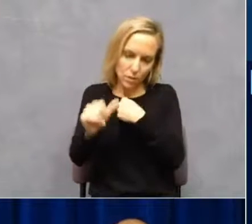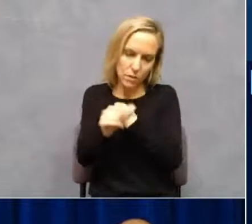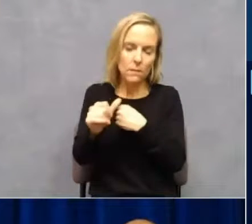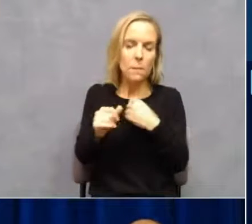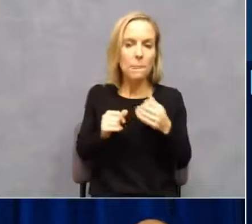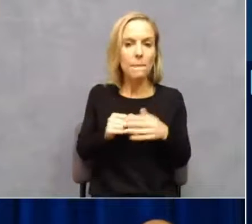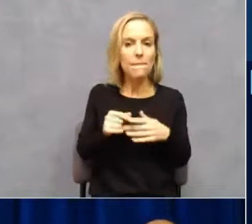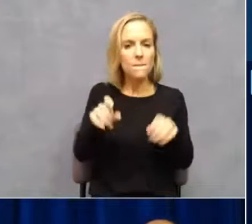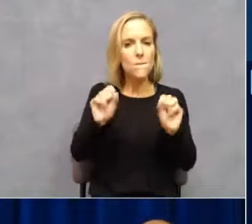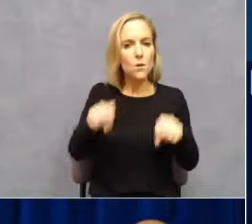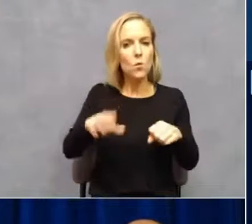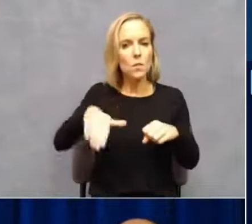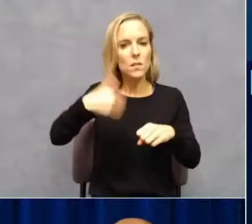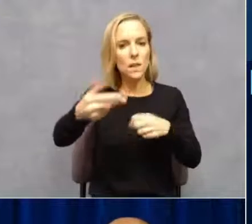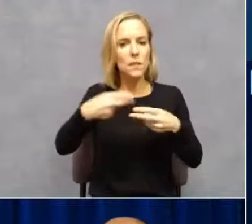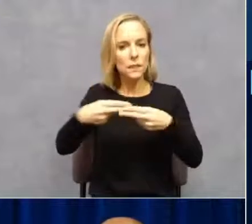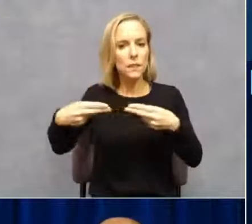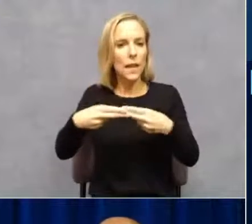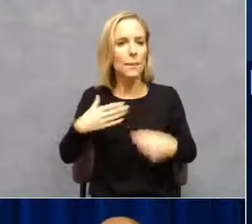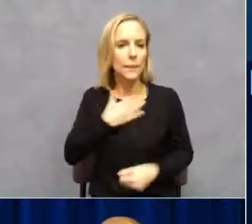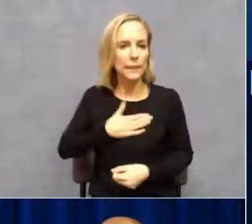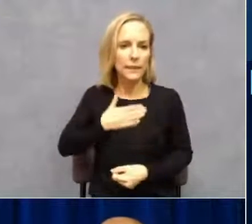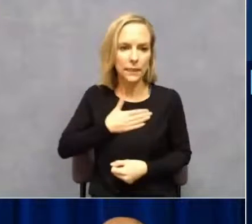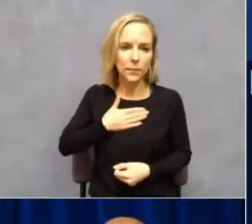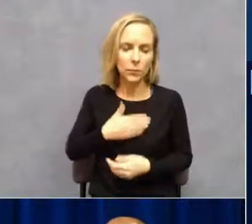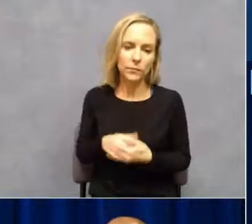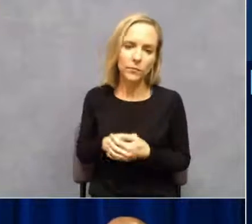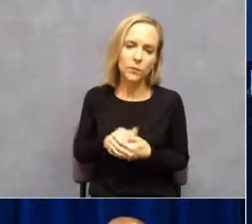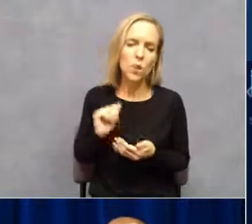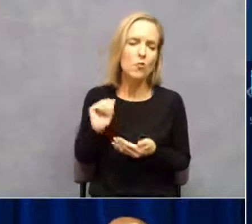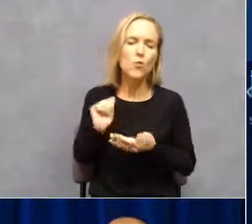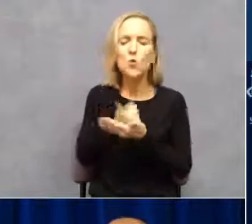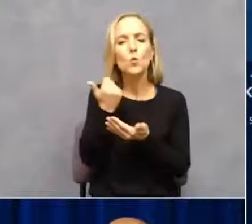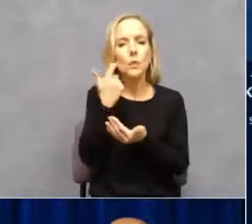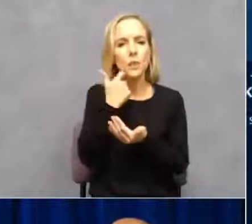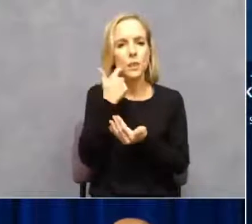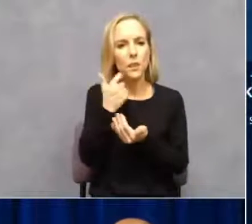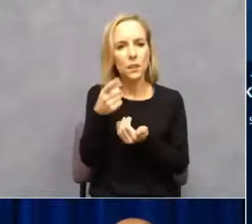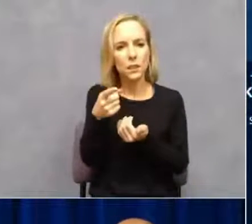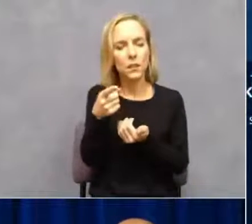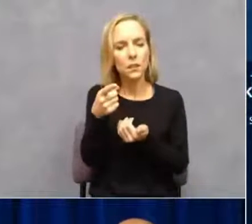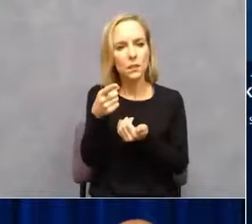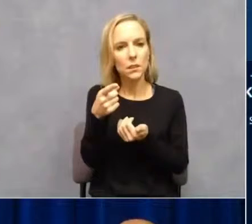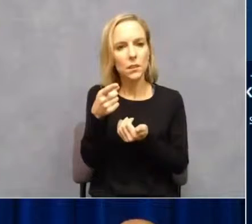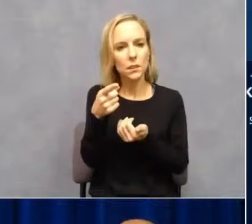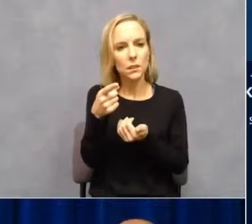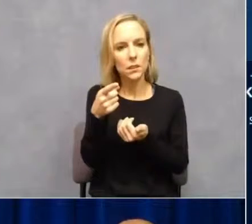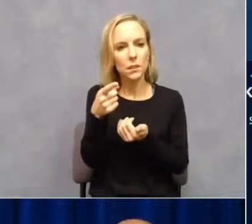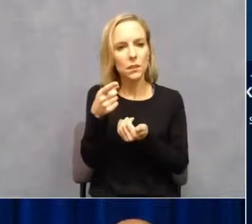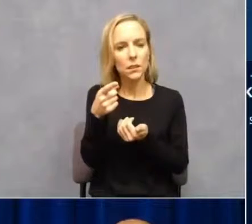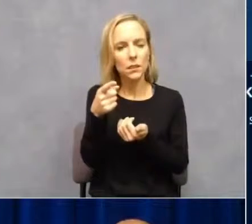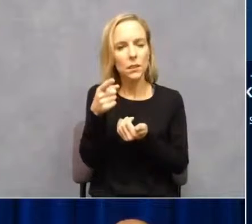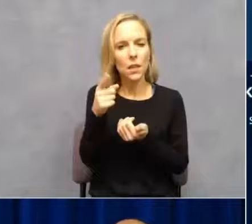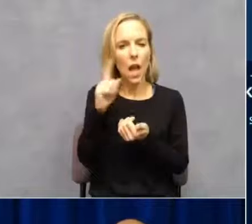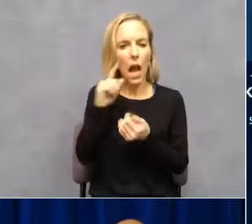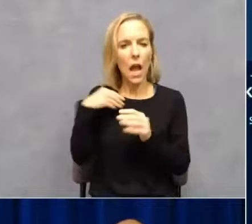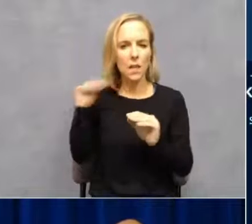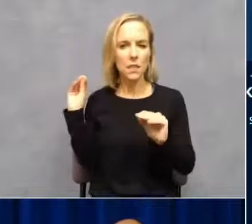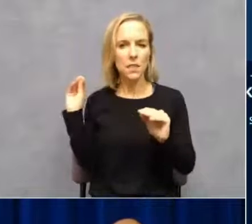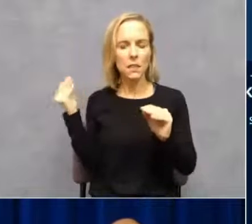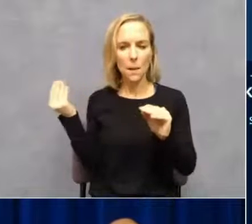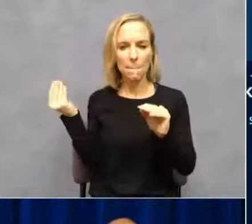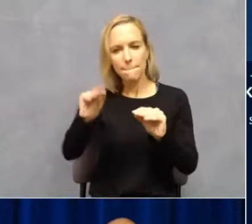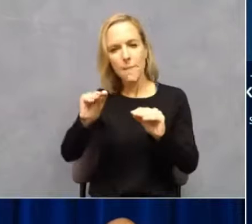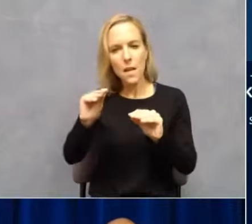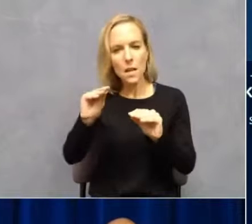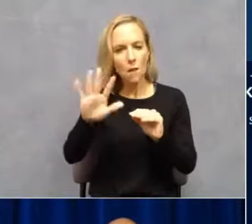show the next slide for me, please. The newest one that I put this in here for a reason. I think here